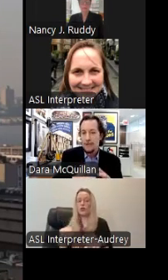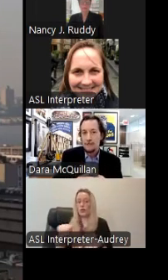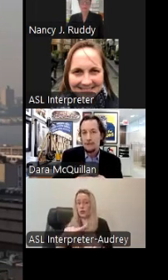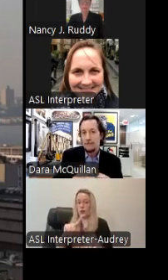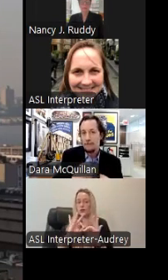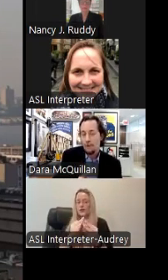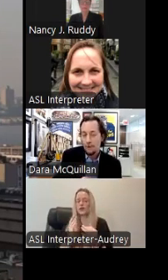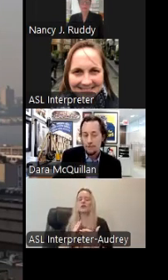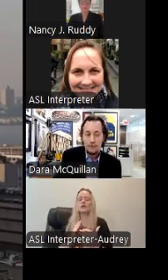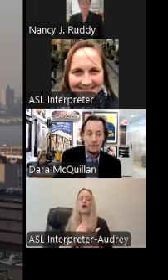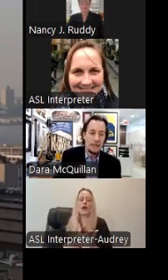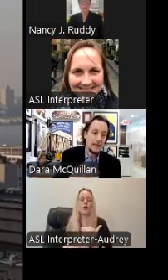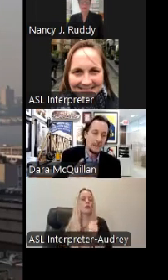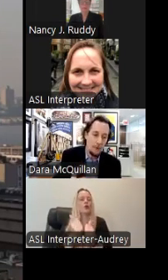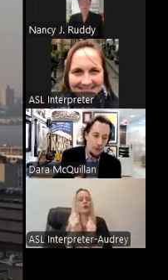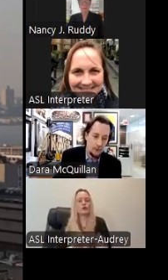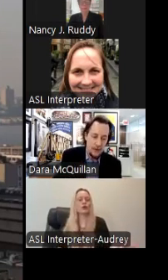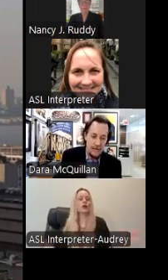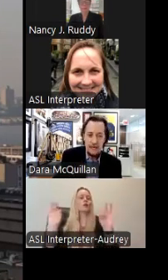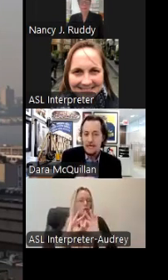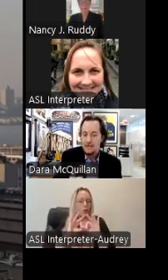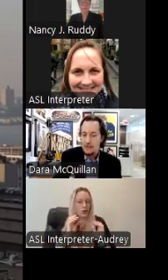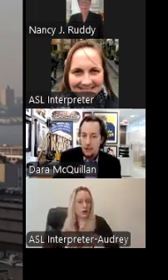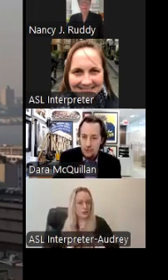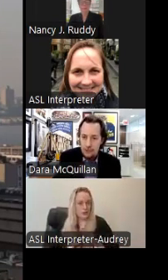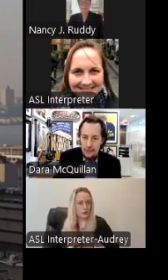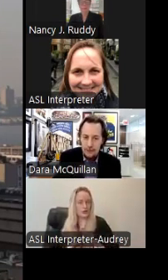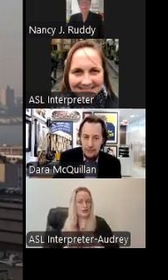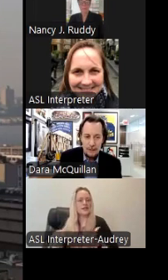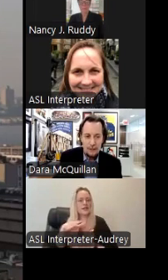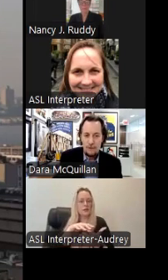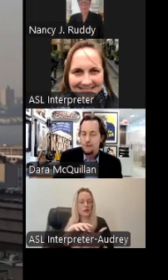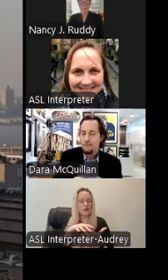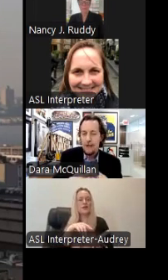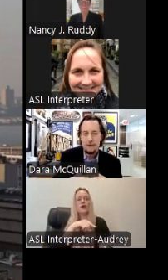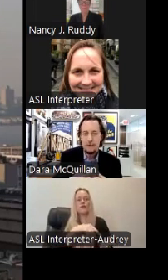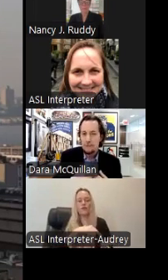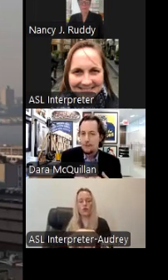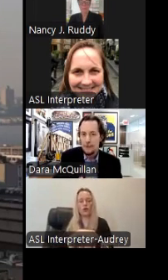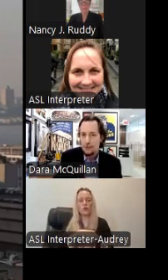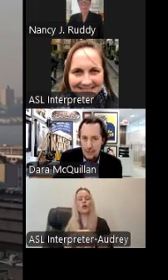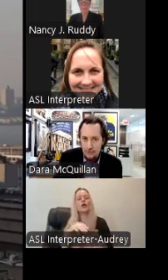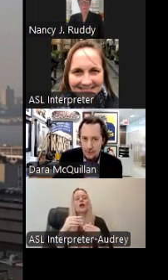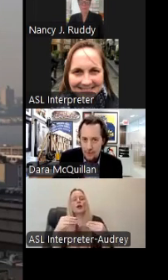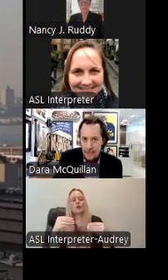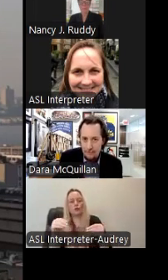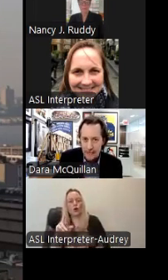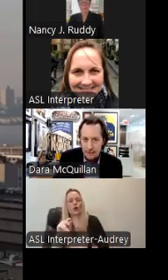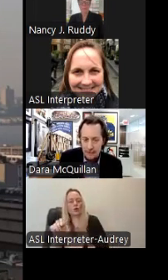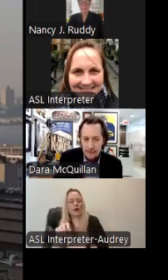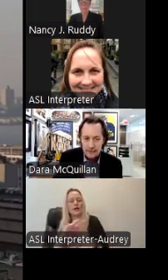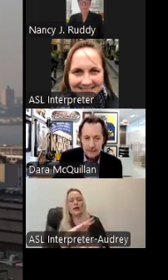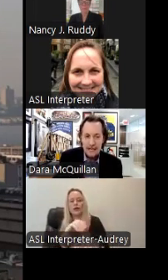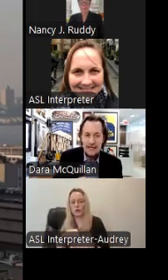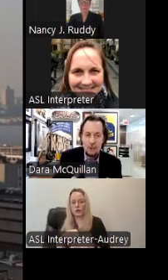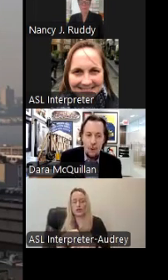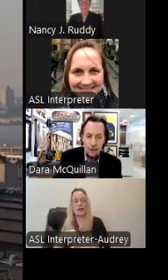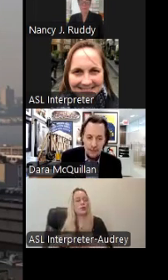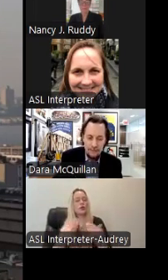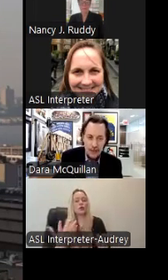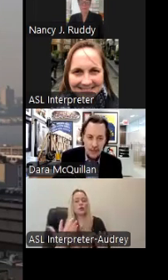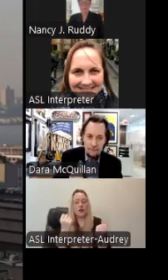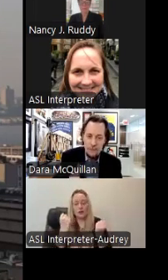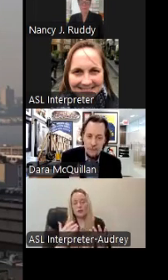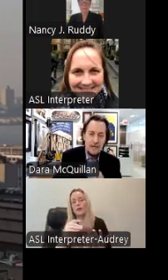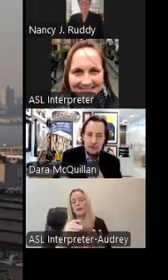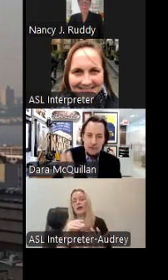are a mix of affordable and market rate and inclusionary. We've provided them with an incredible array of amenities and quality